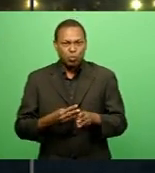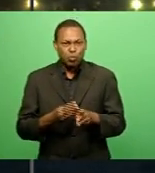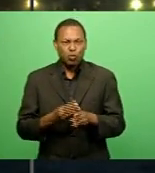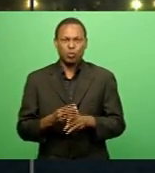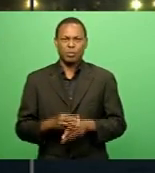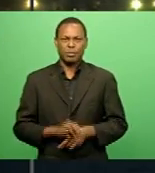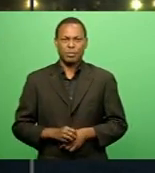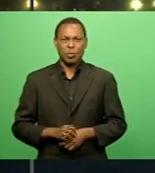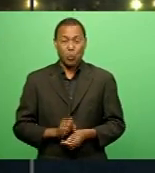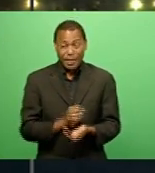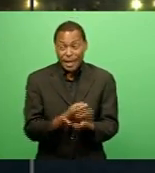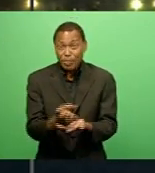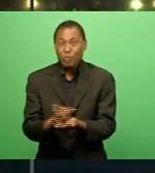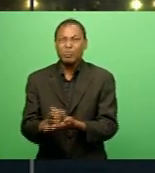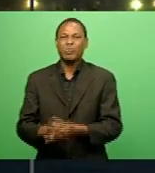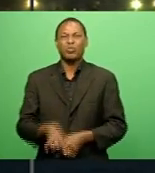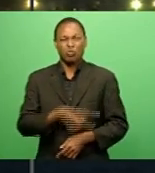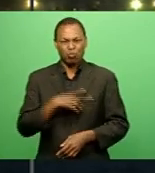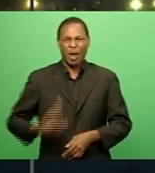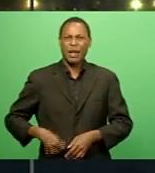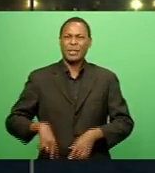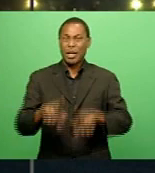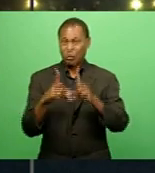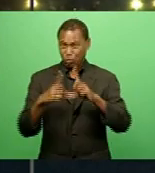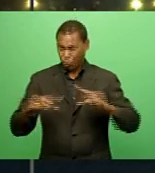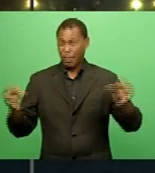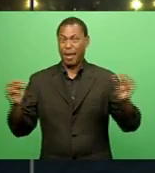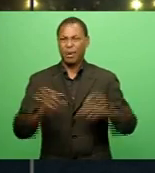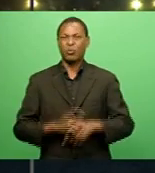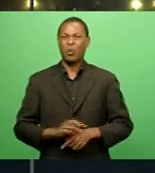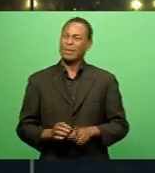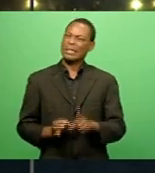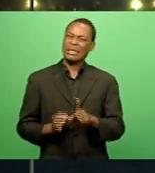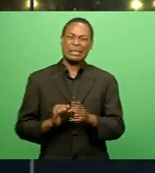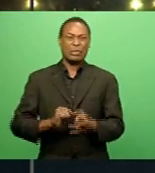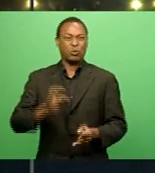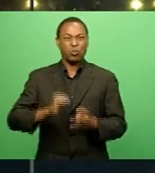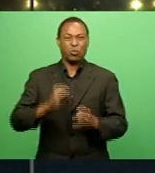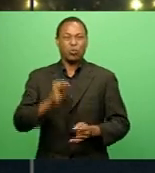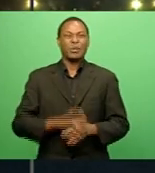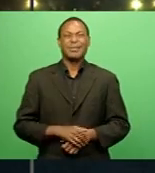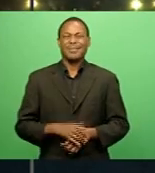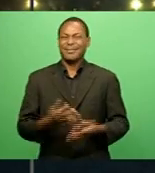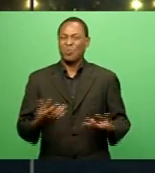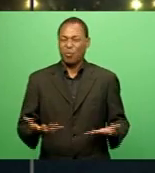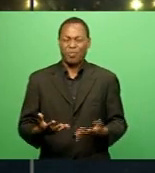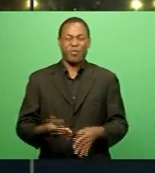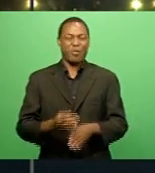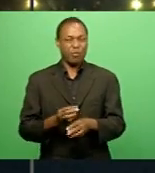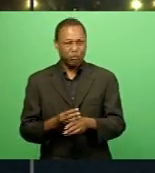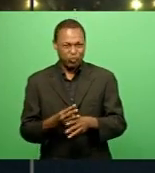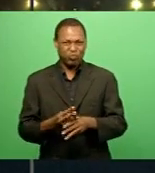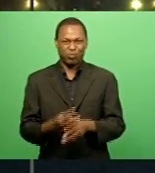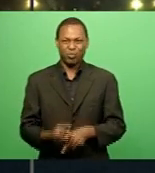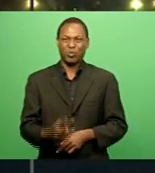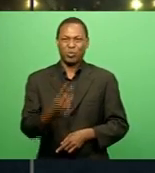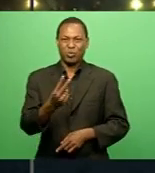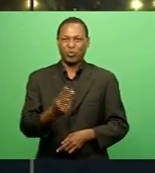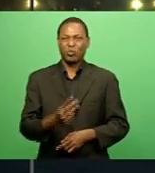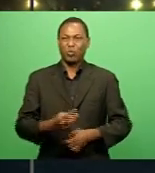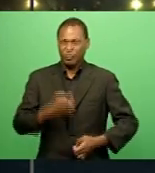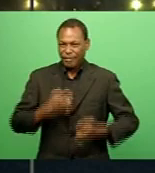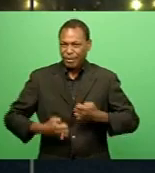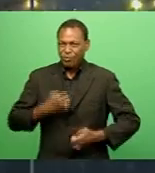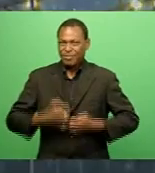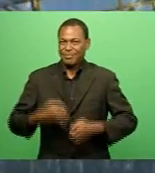to China and Japan, new markets will mean an increase in production rates at the two wood chipping mills in Fiji. Eleanor Turangaivu has